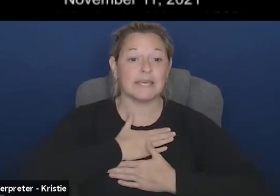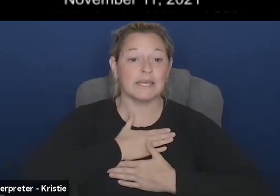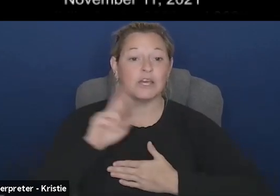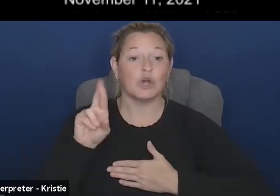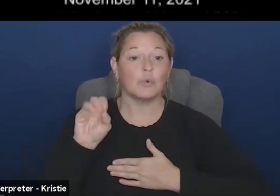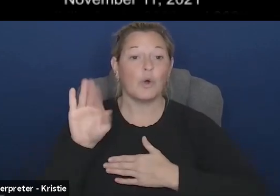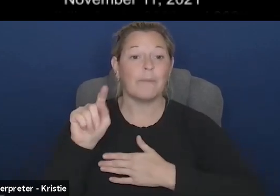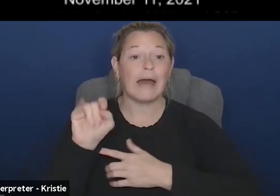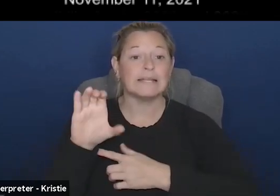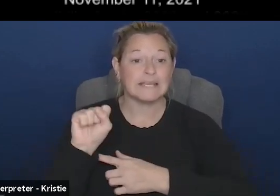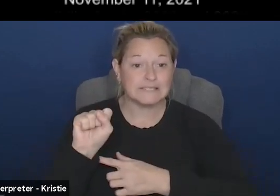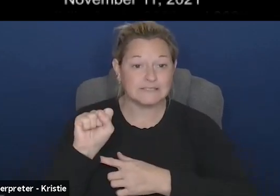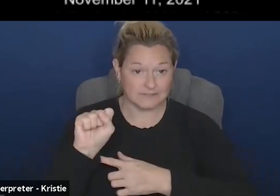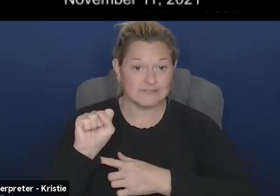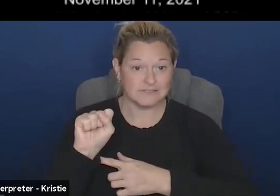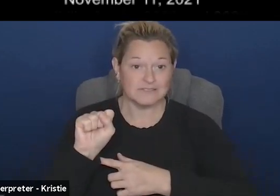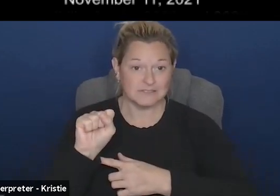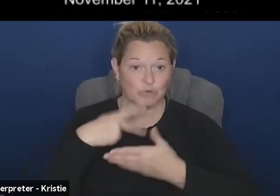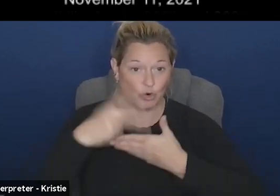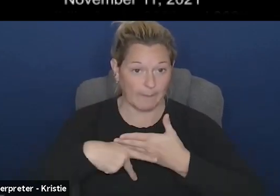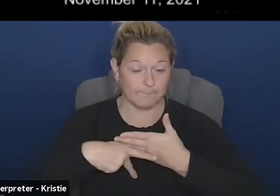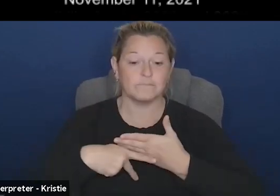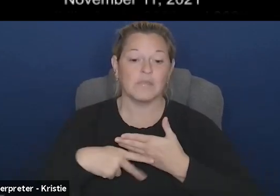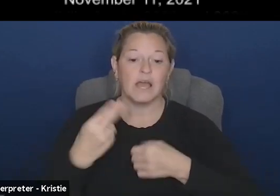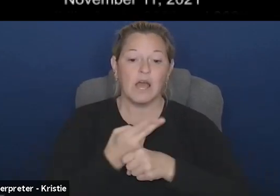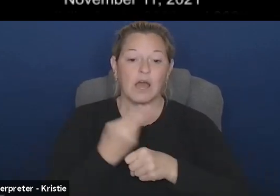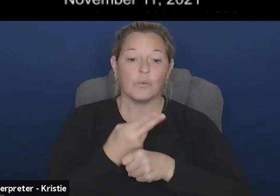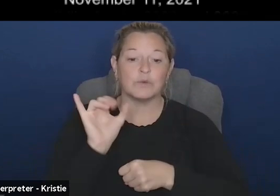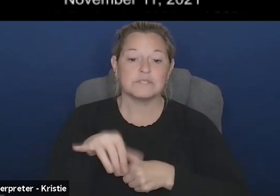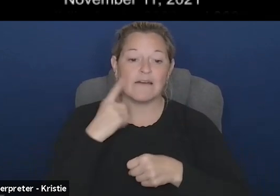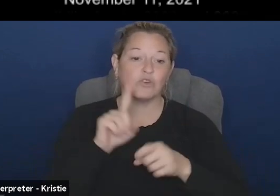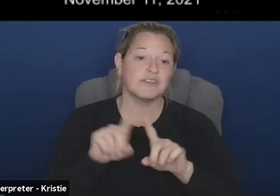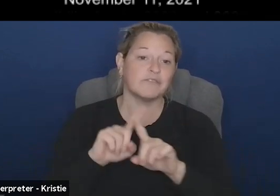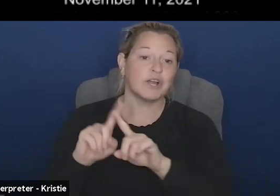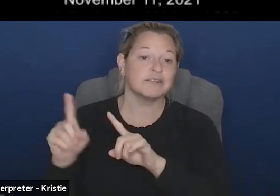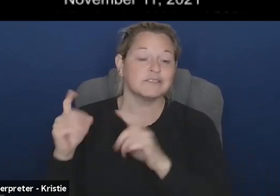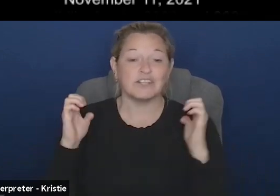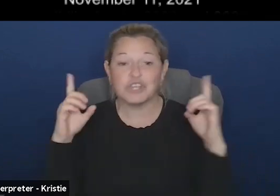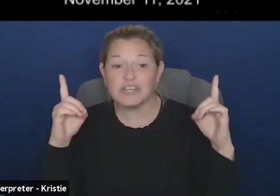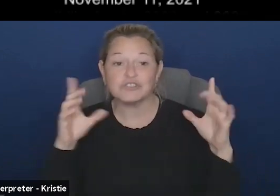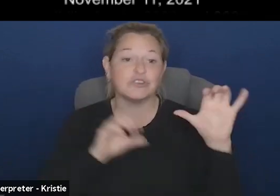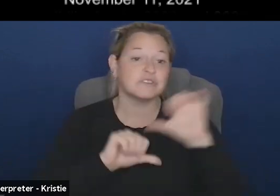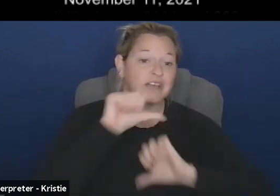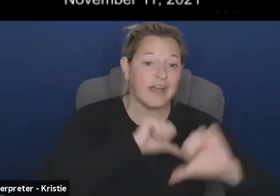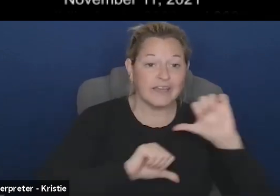that's used in lots of educational, scientific, and hobby robotics